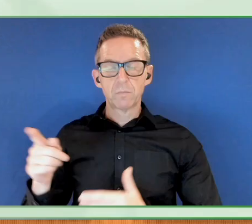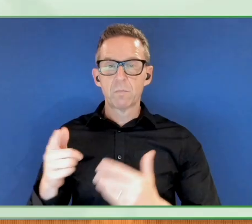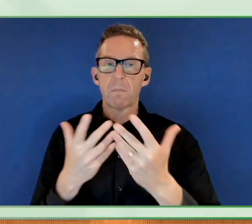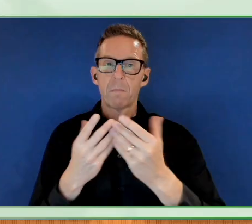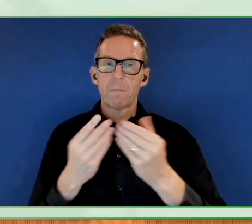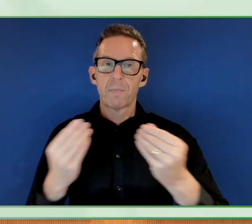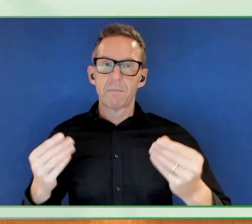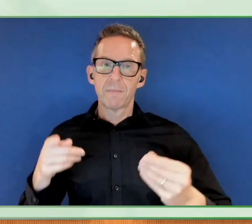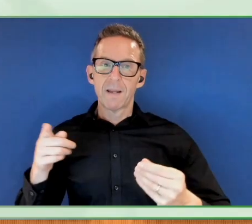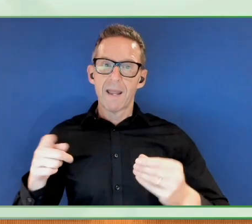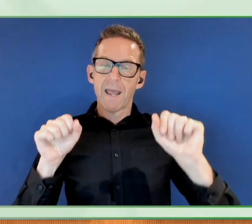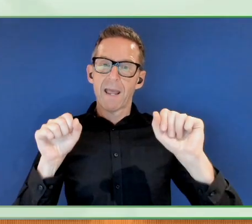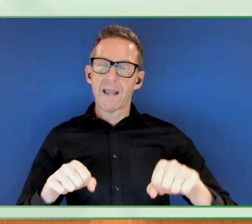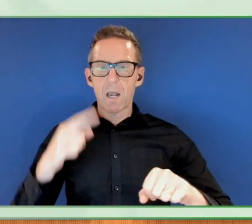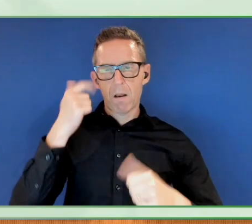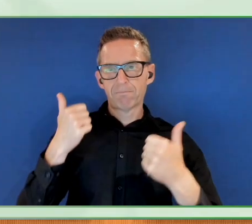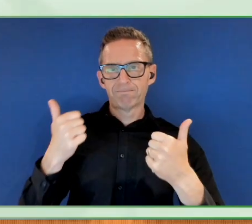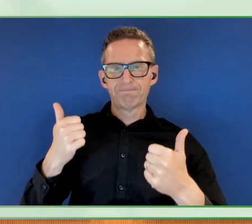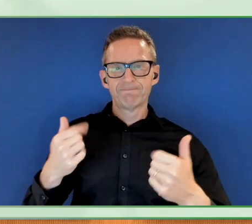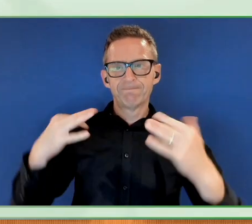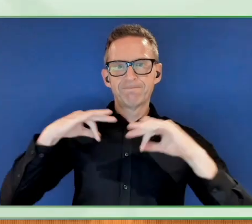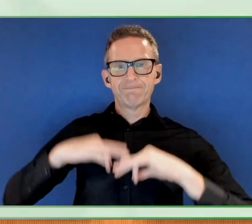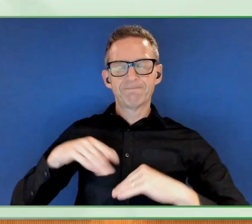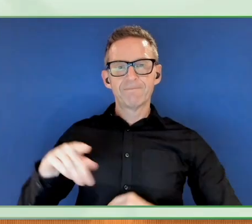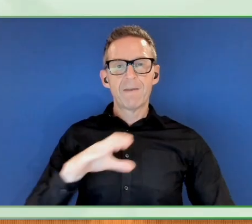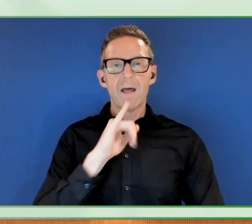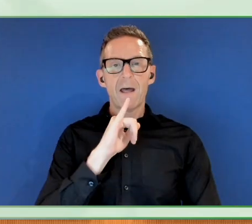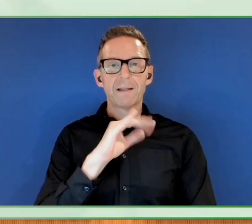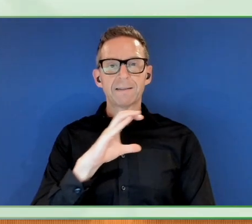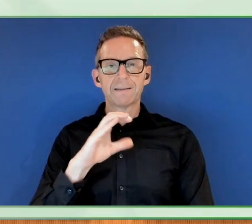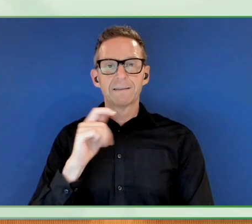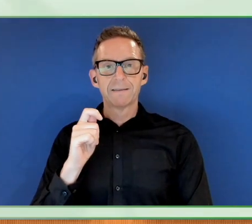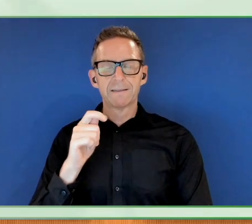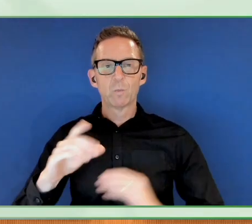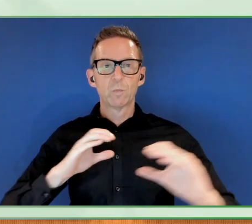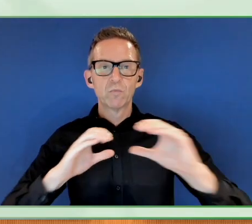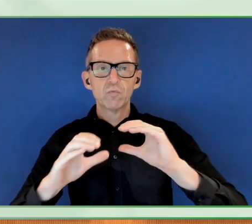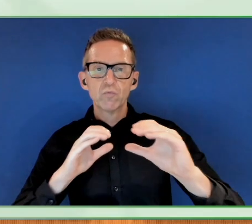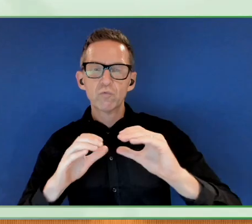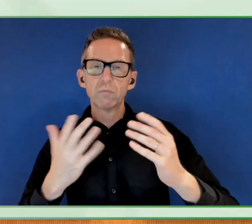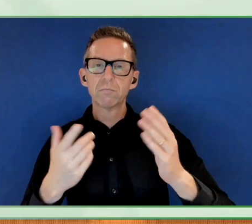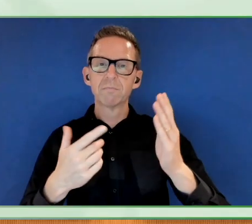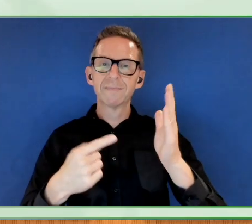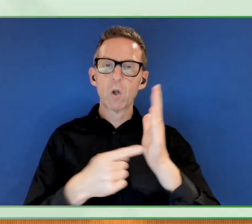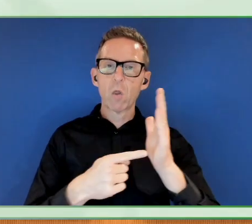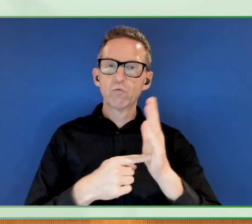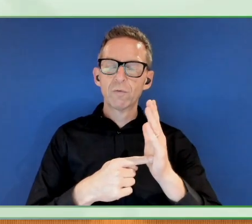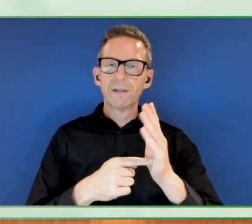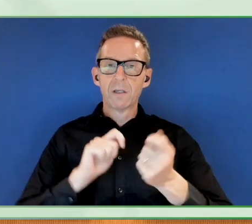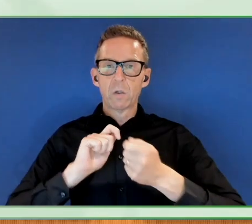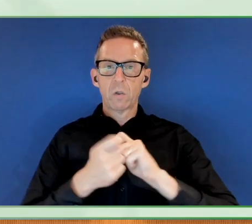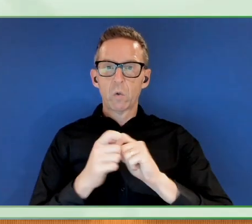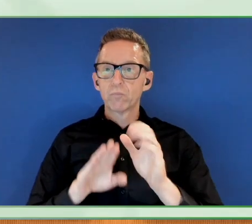benefit most from the ICT, from the information and communication technology revolution. We started our project